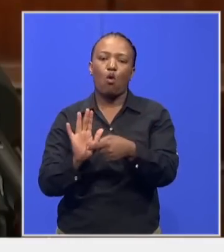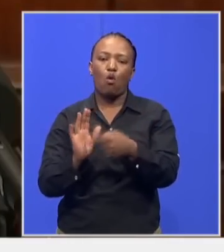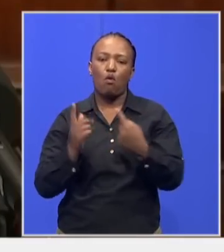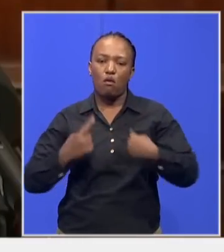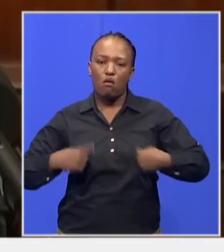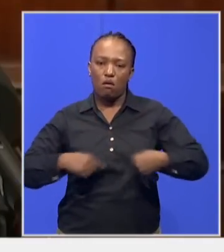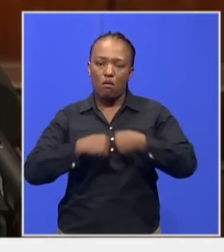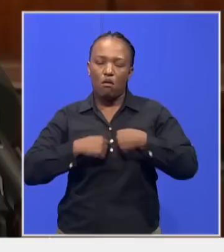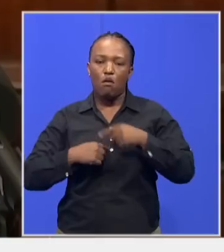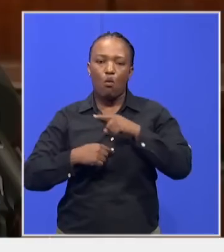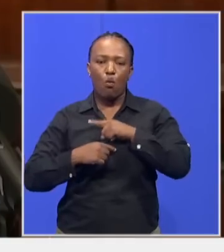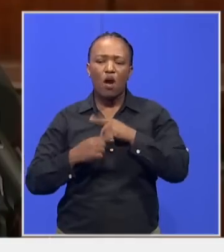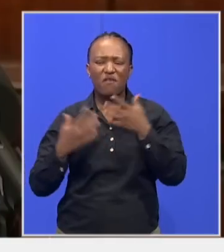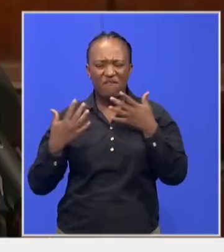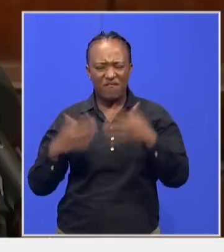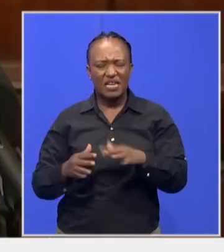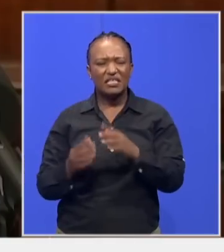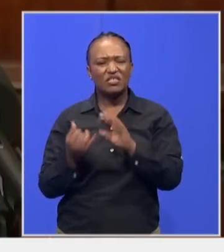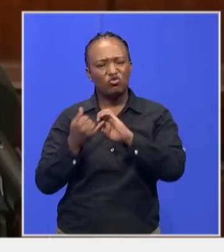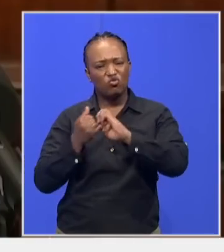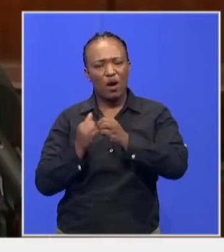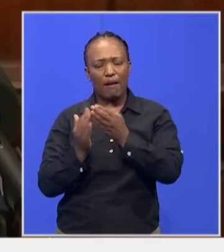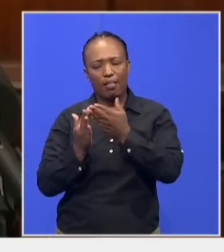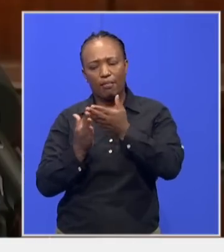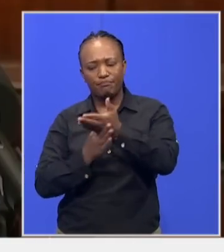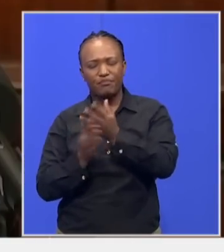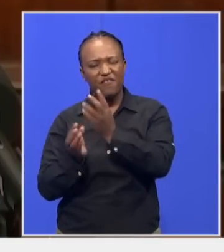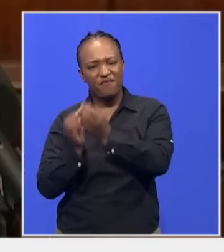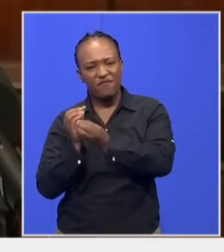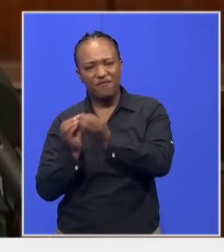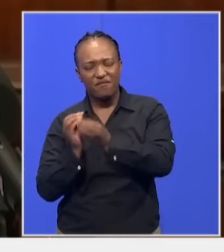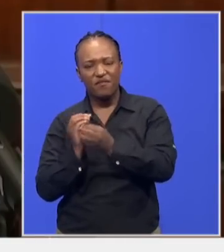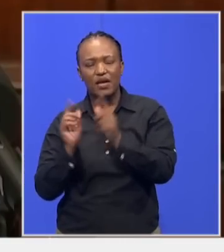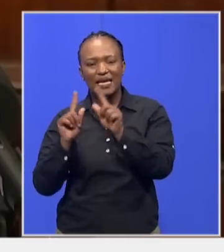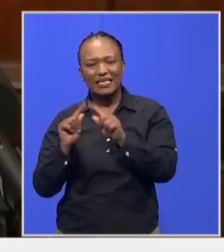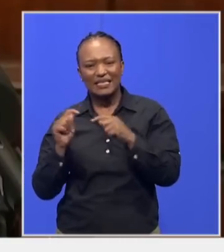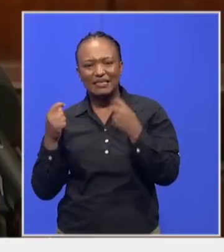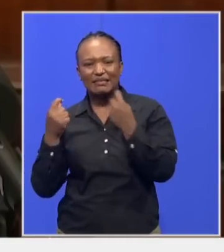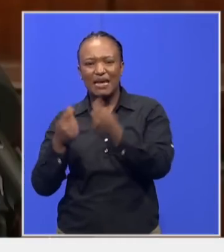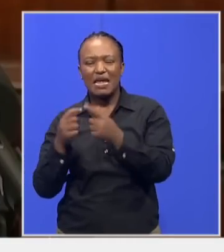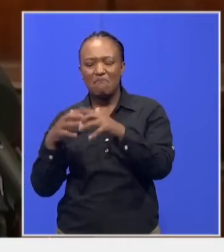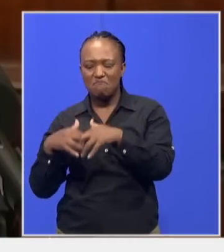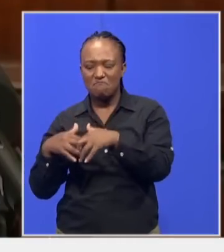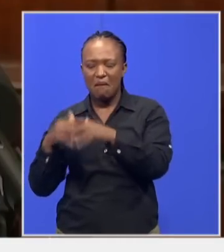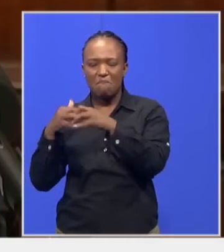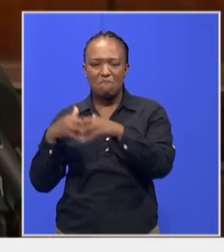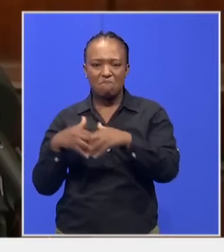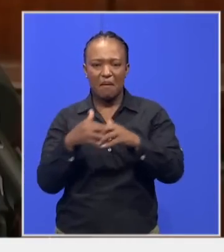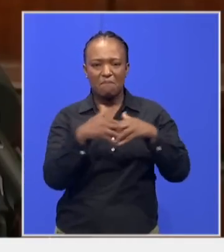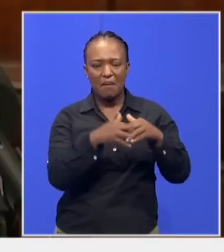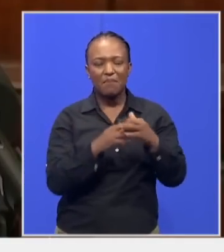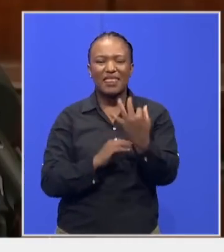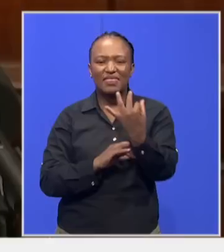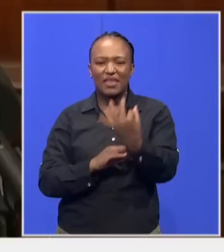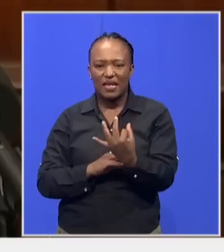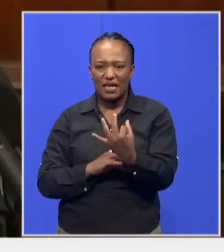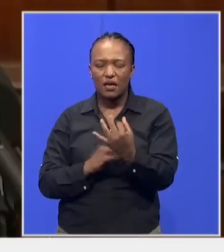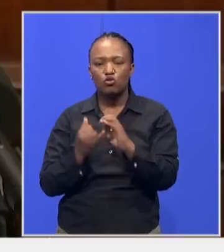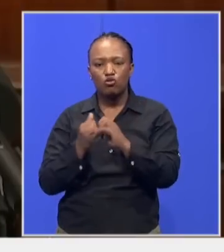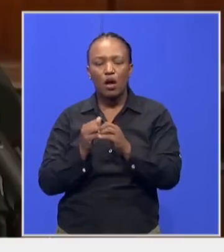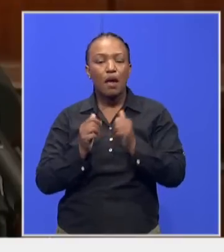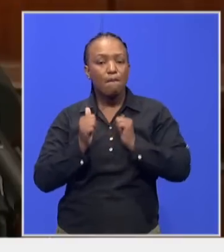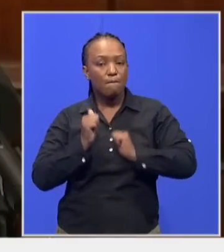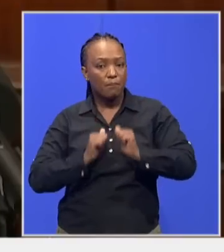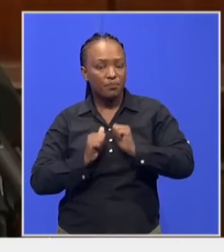the interventions, they put a dedicated team, 3 teams working on trying to improve performance per unit. And I guess that's